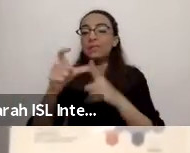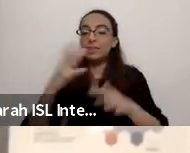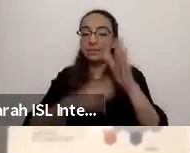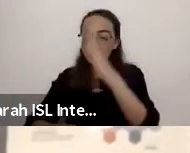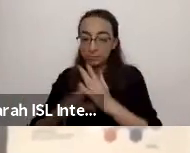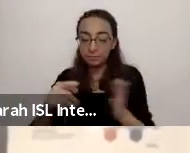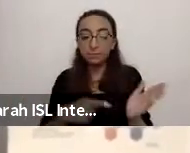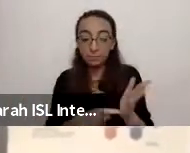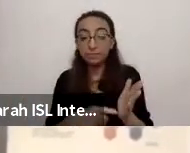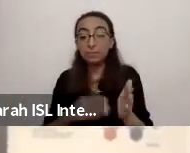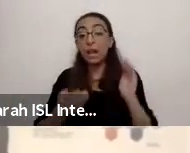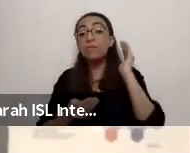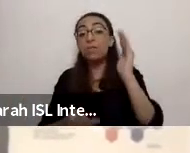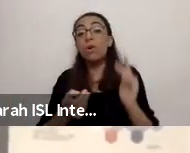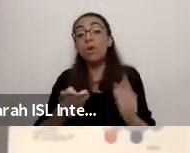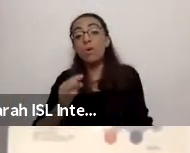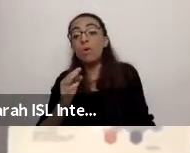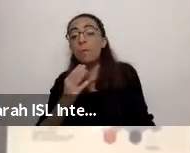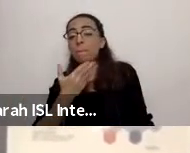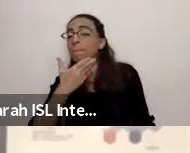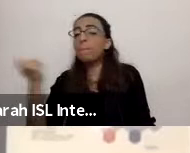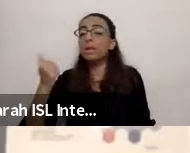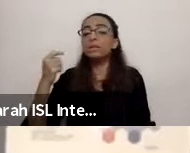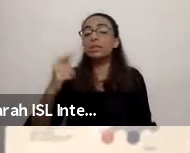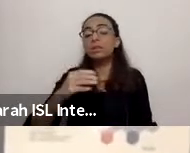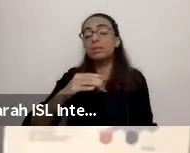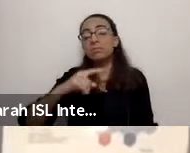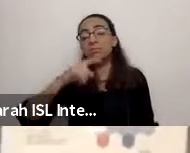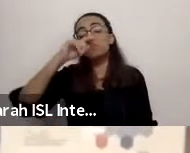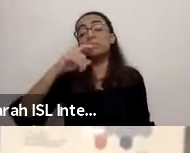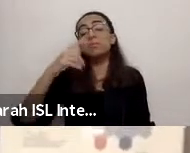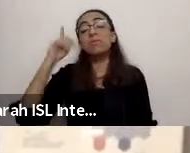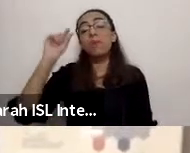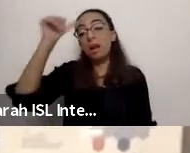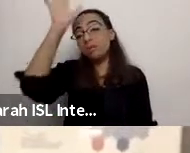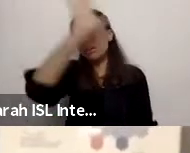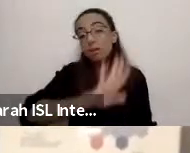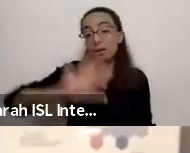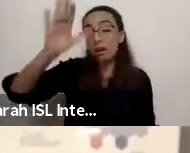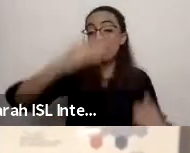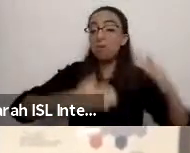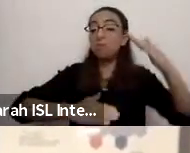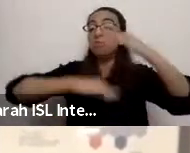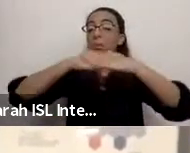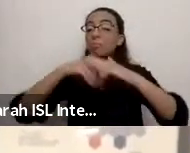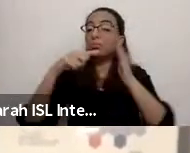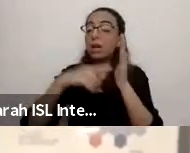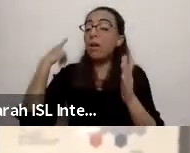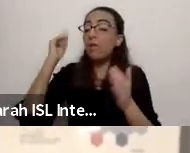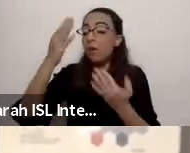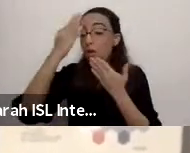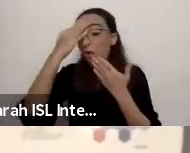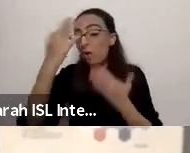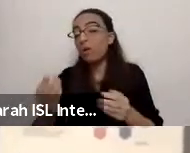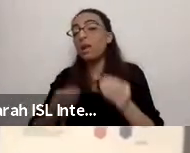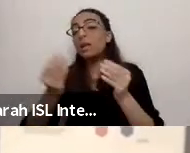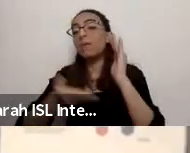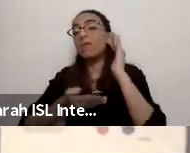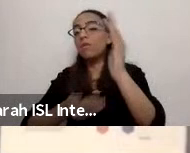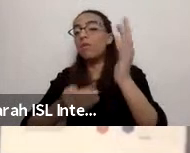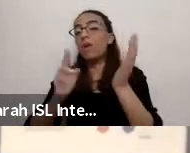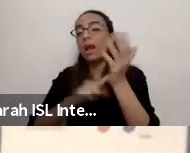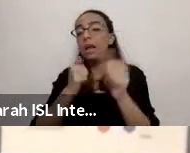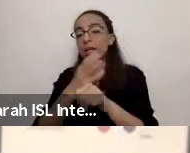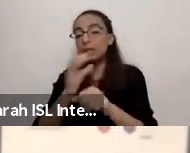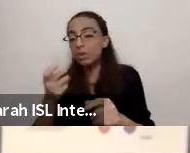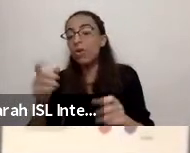This award perhaps is the most prestigious Indian benchmarks for honoring people and organizations who work for